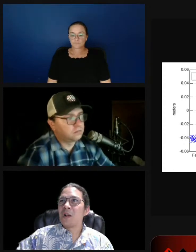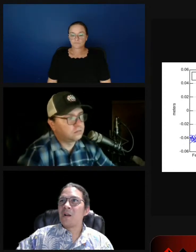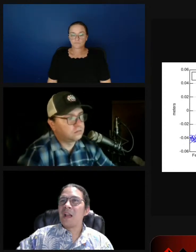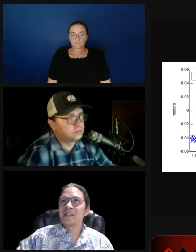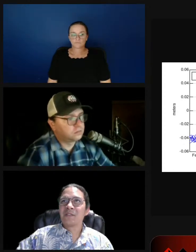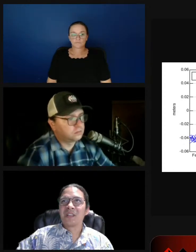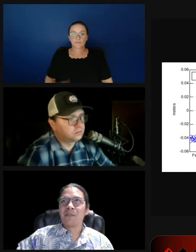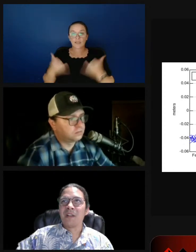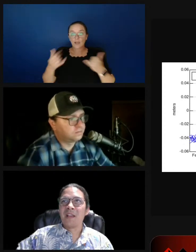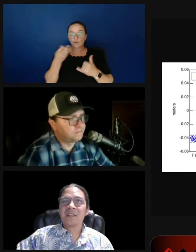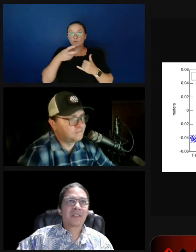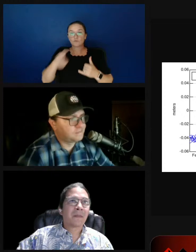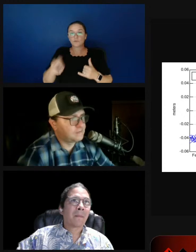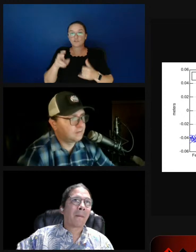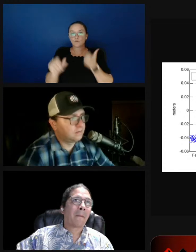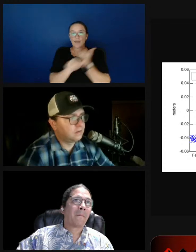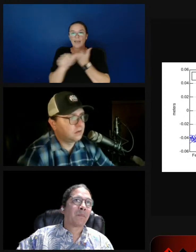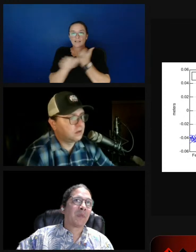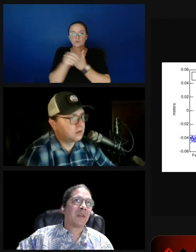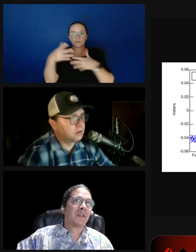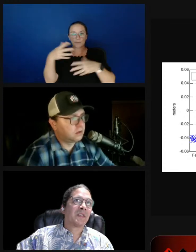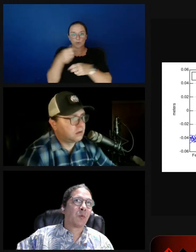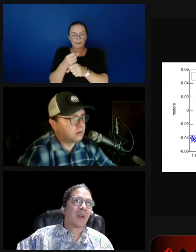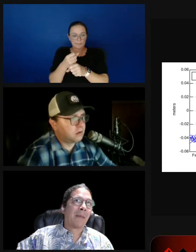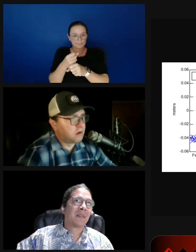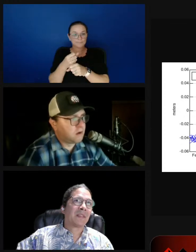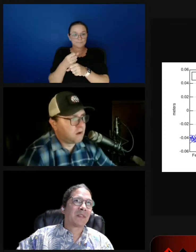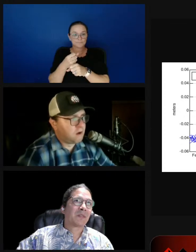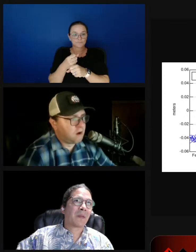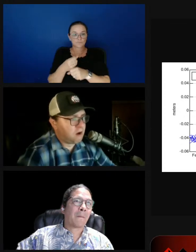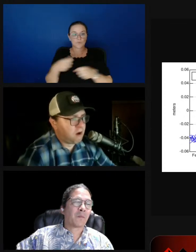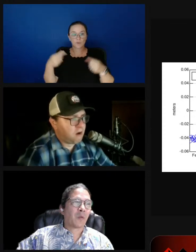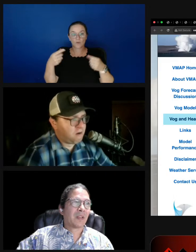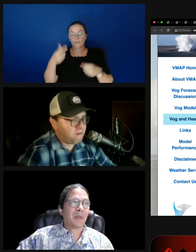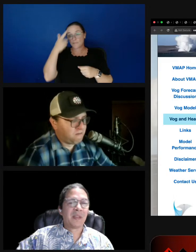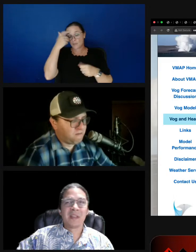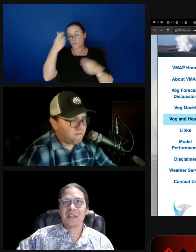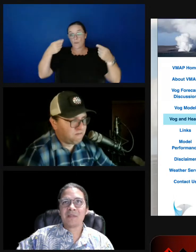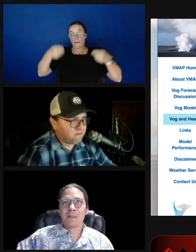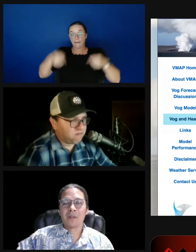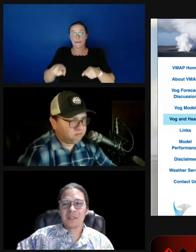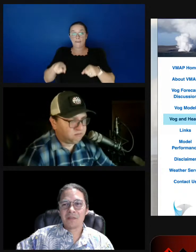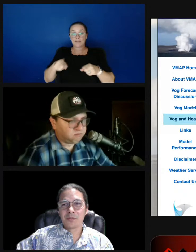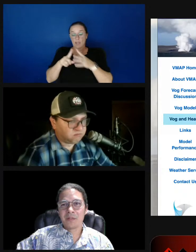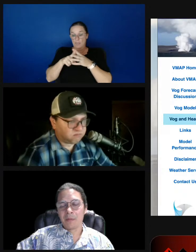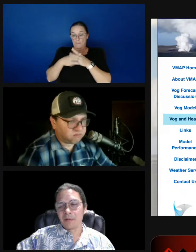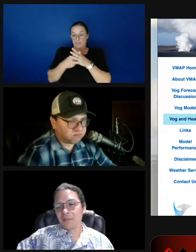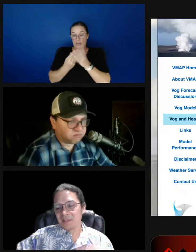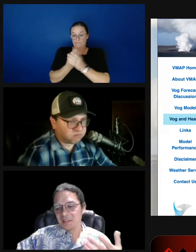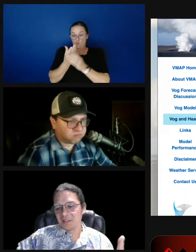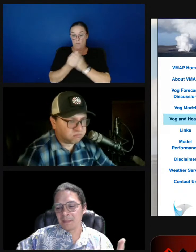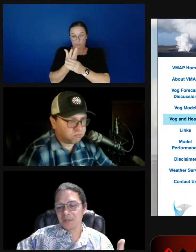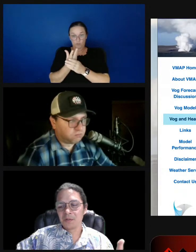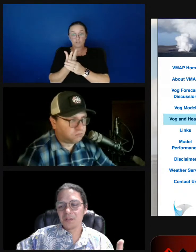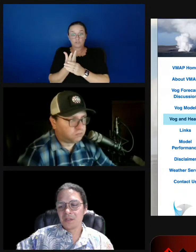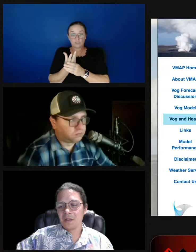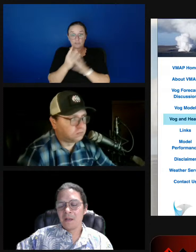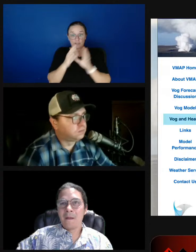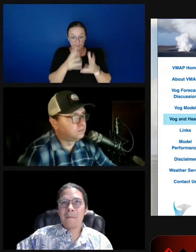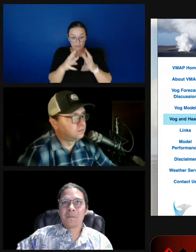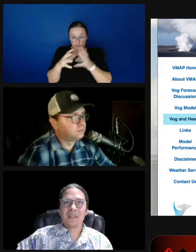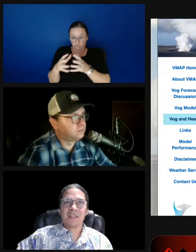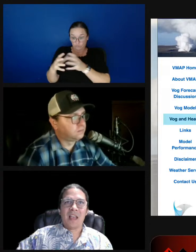switch to our hazard summary next, because what happens at the beginning of these eruptive phases and